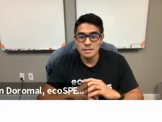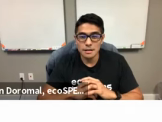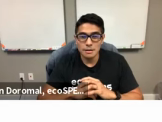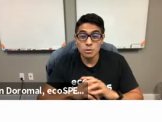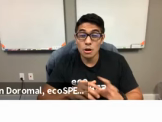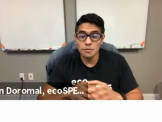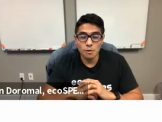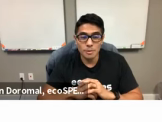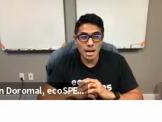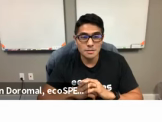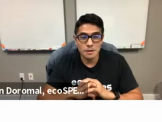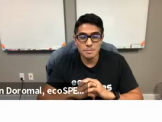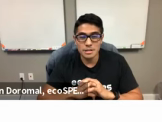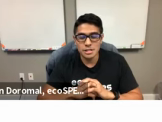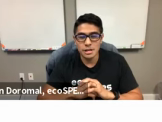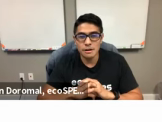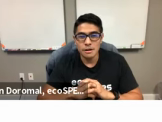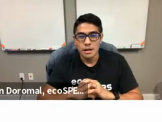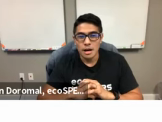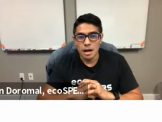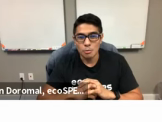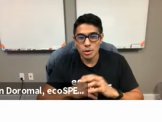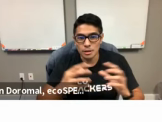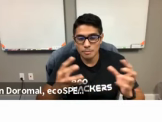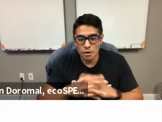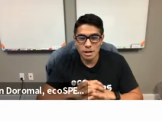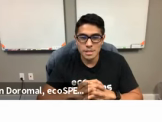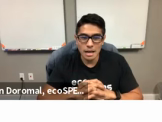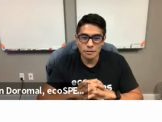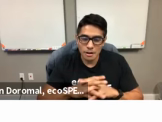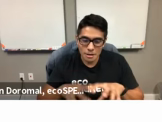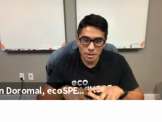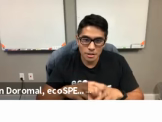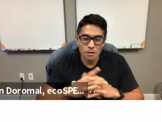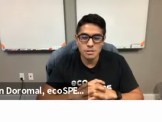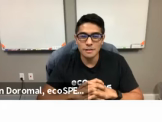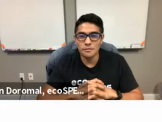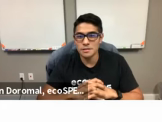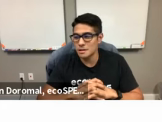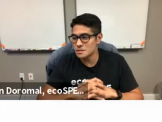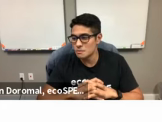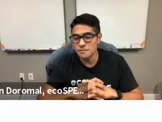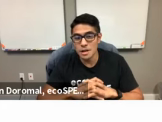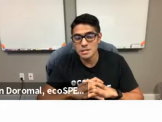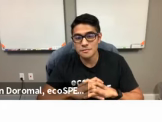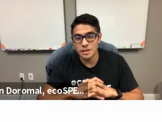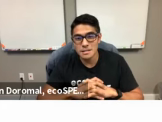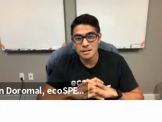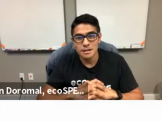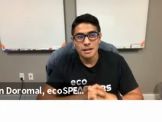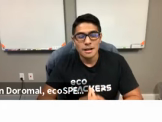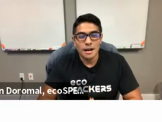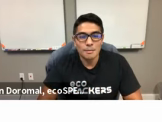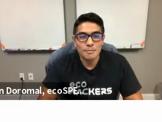at NASA, who was also a former NASA aerospace engineer, we partnered up together and we negotiated for the exclusive license for